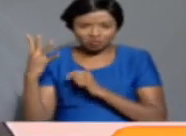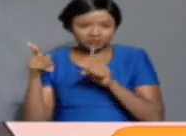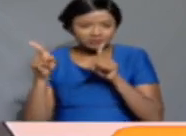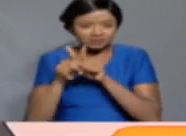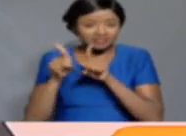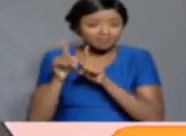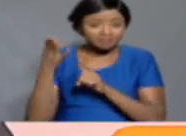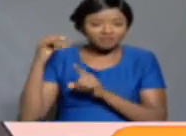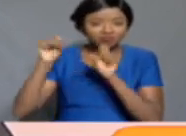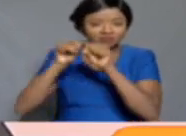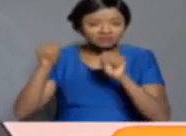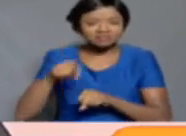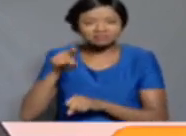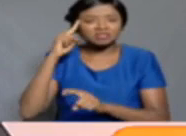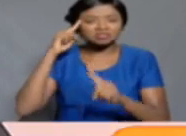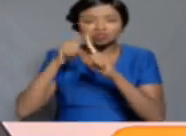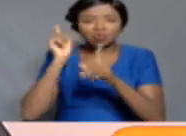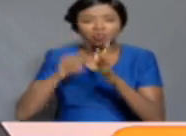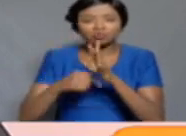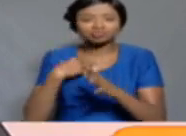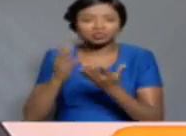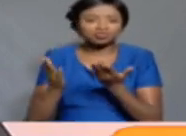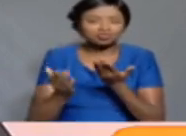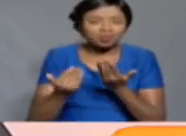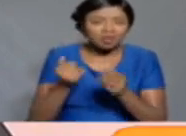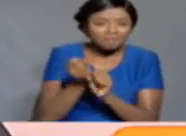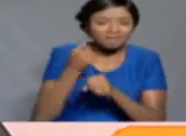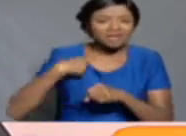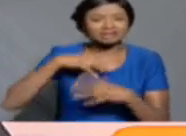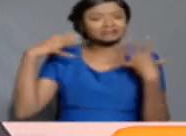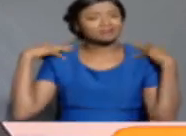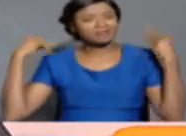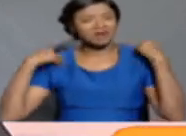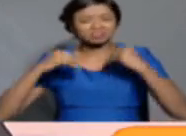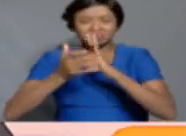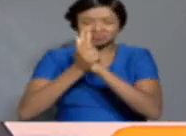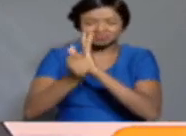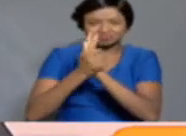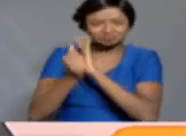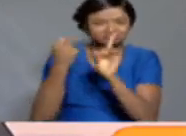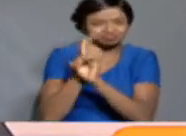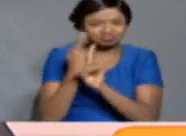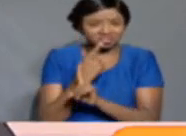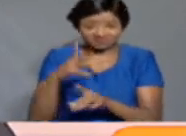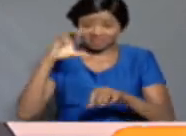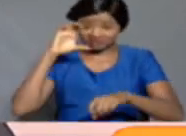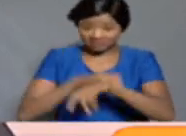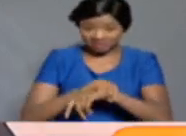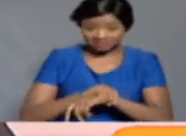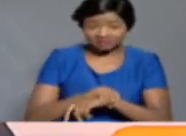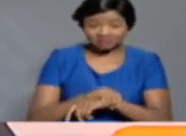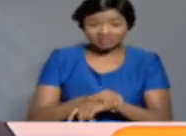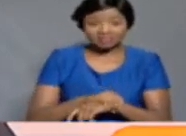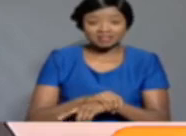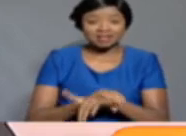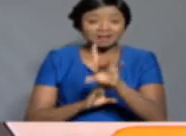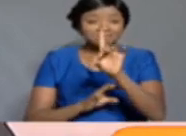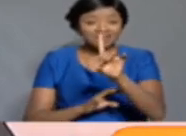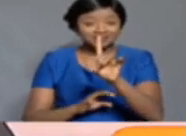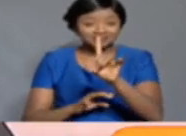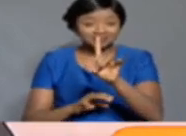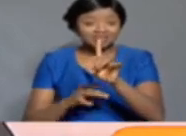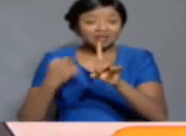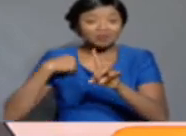through that system, it was supposed to make us more practical and give us all of these skills that the CBC is talking about. And indeed, what Joe is saying, did we